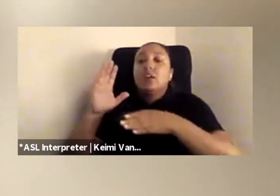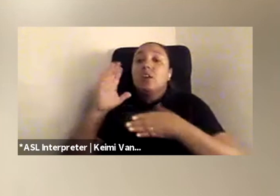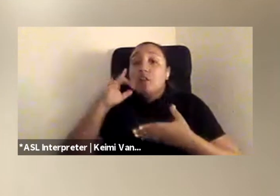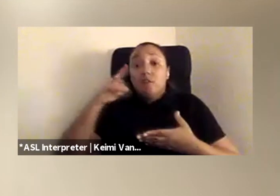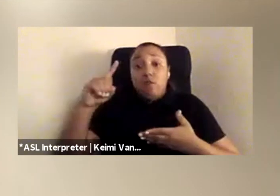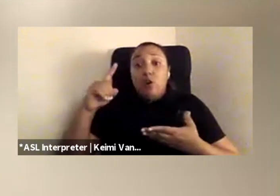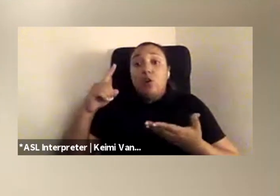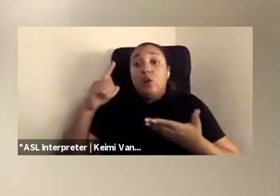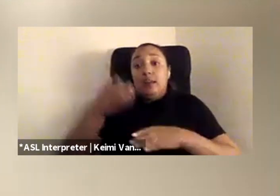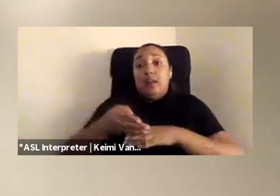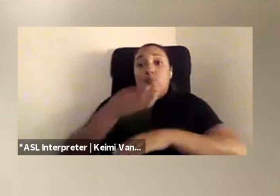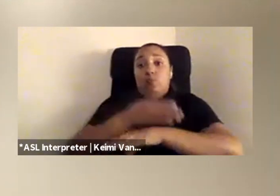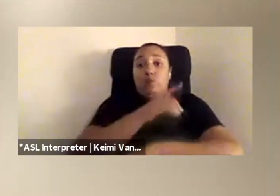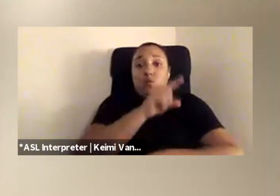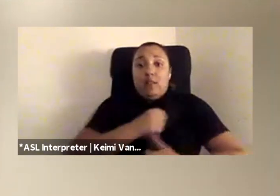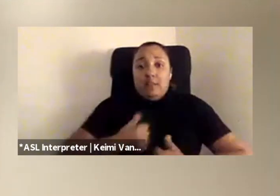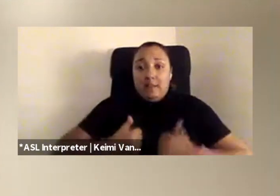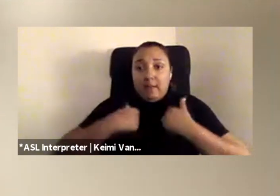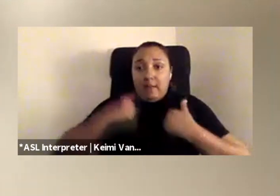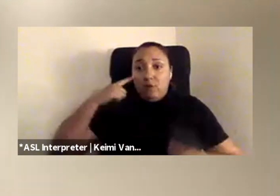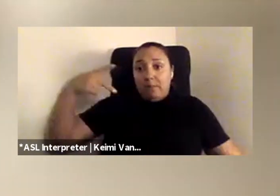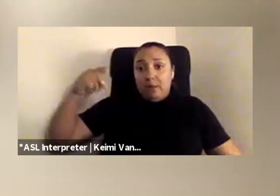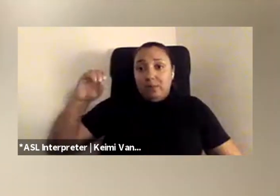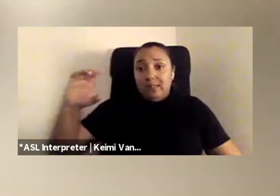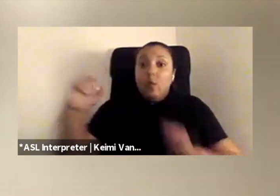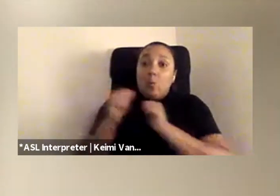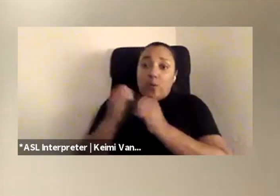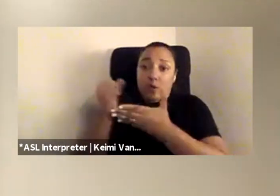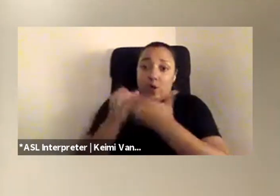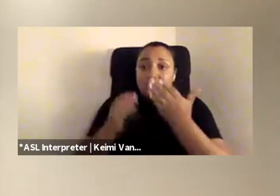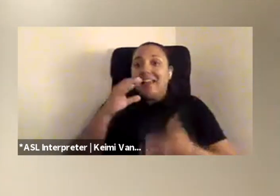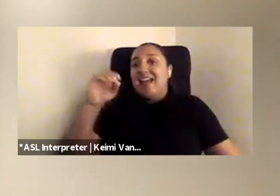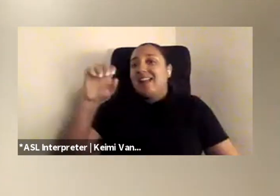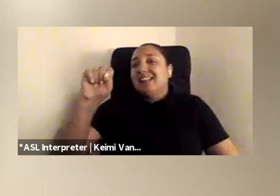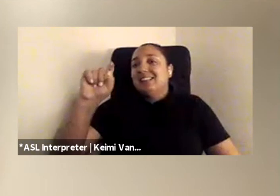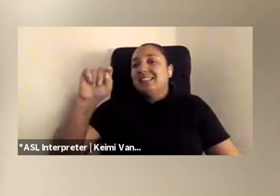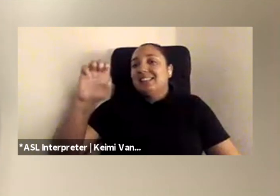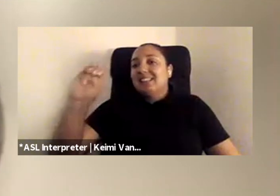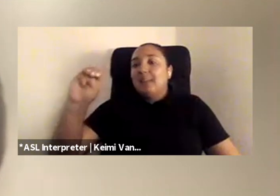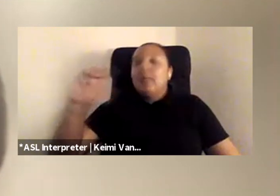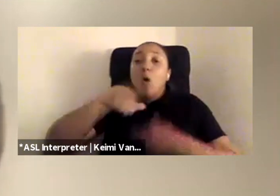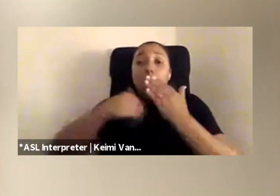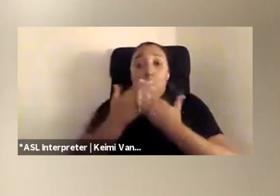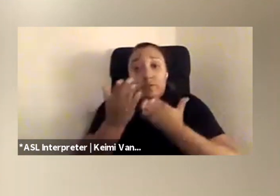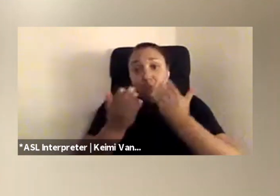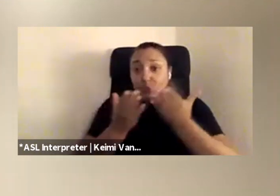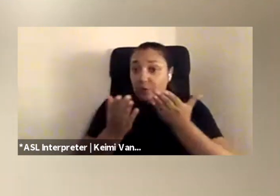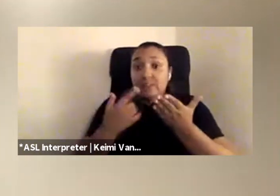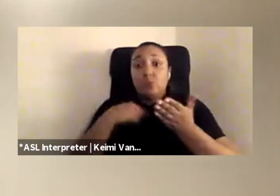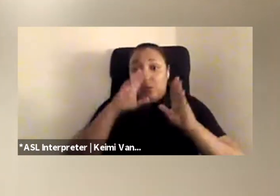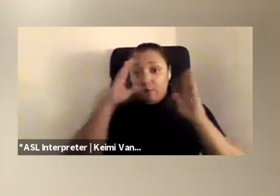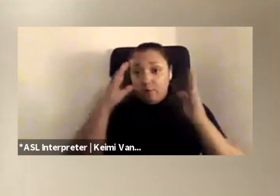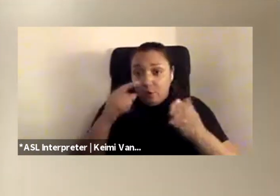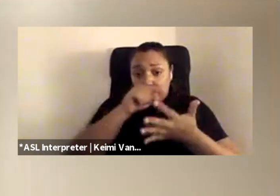life for people of color through arts and STEM. And so actually all of our services focus on the underlying factors that impede